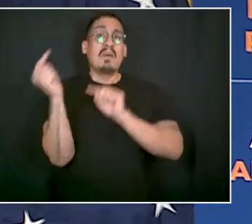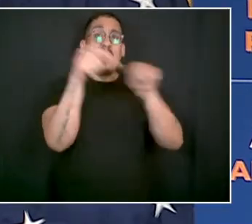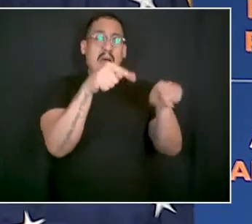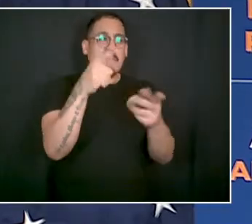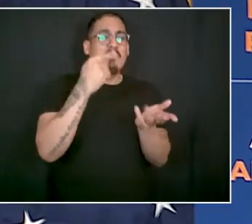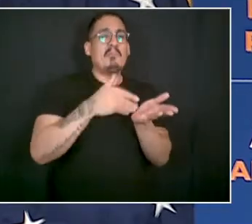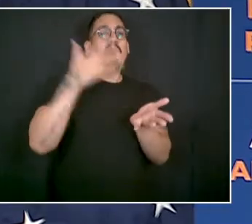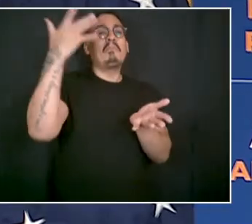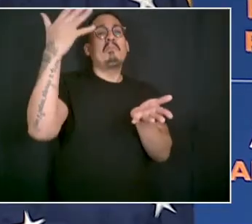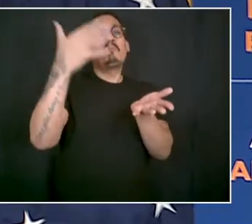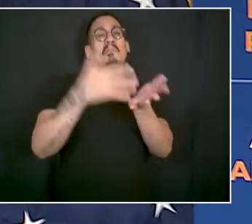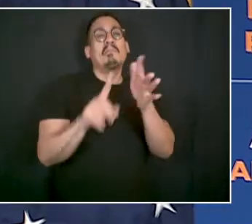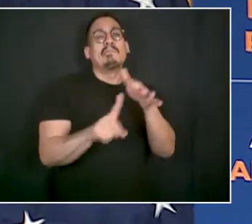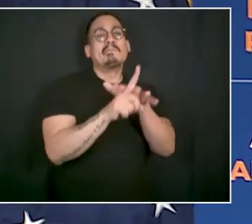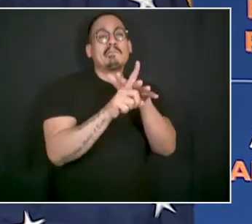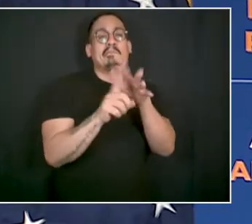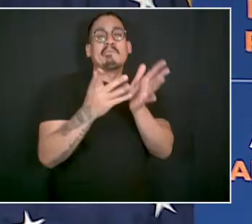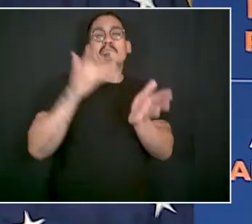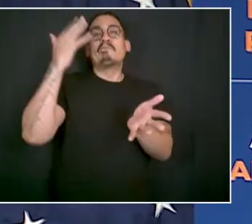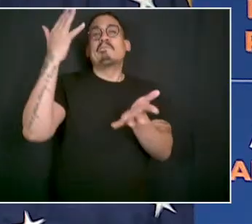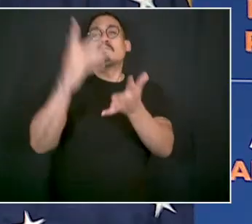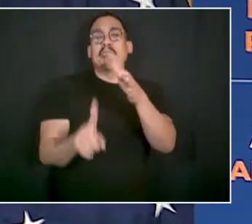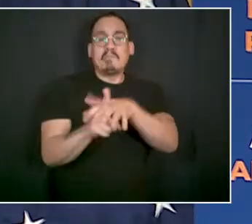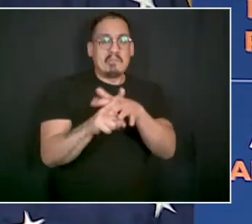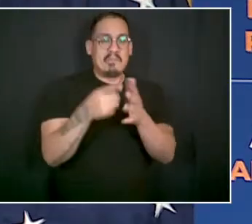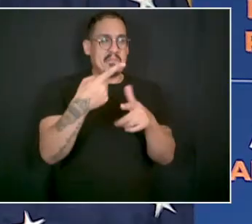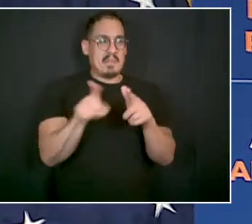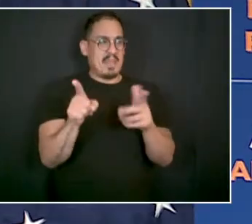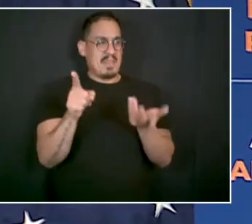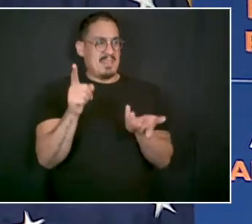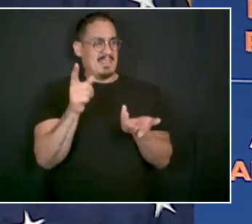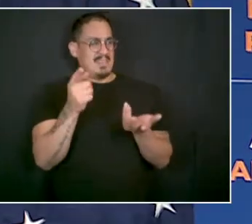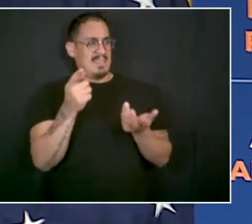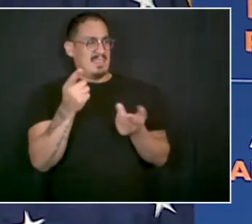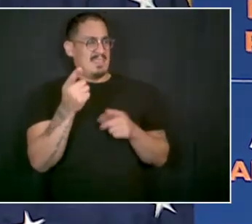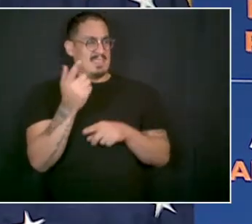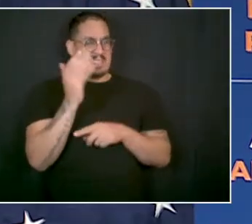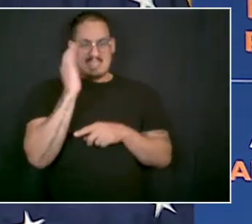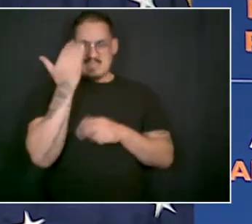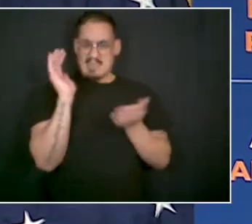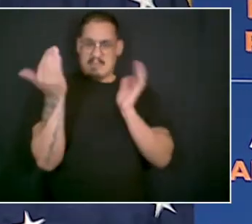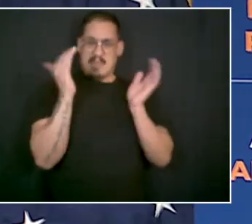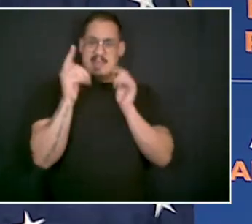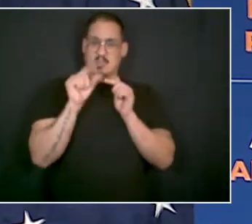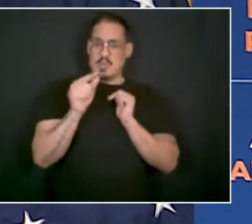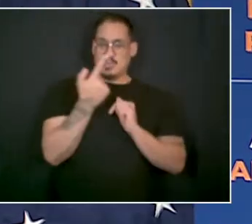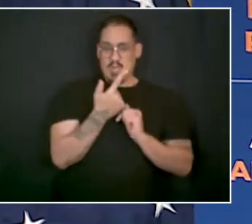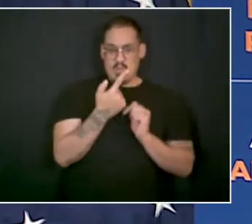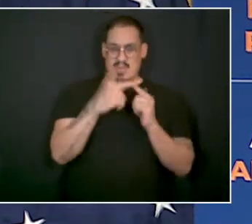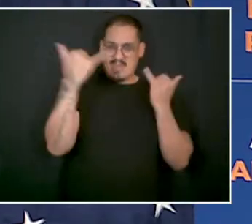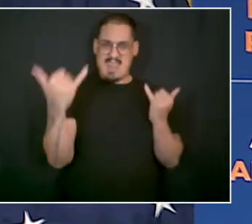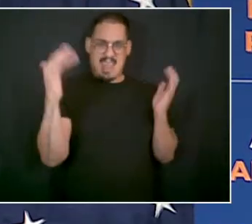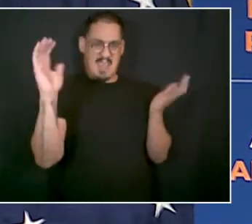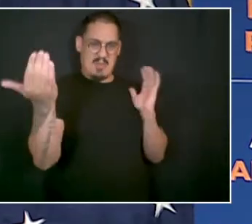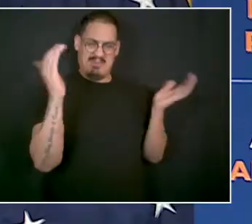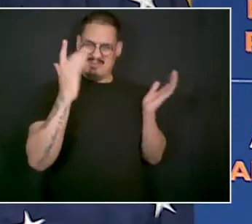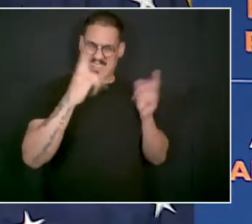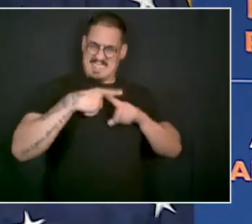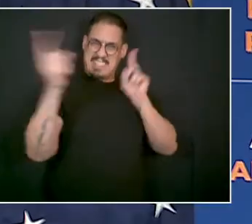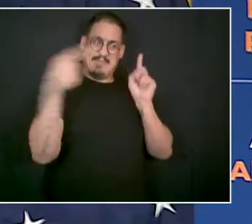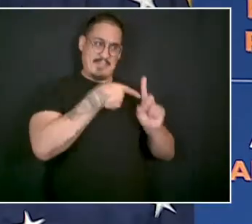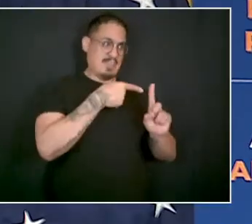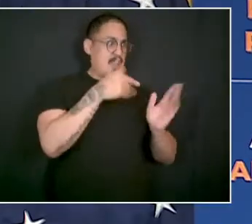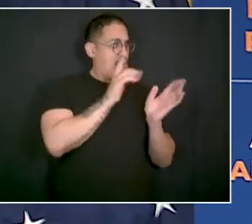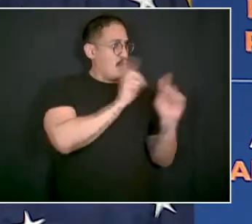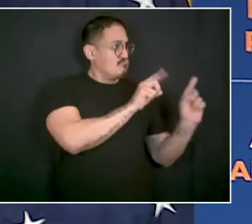in 2021 and how you're campaigning this time around, it's not the same. Okay, so first of all, I disagree, and I can't get into a